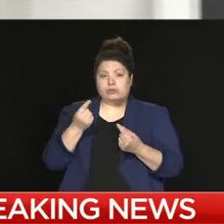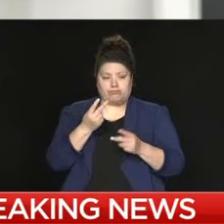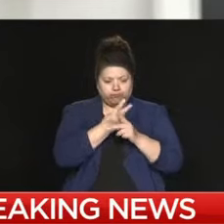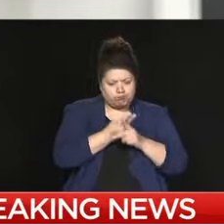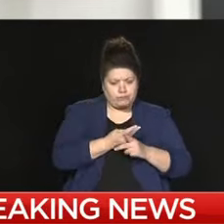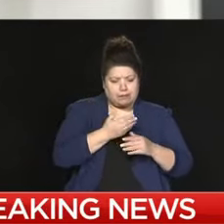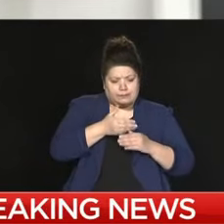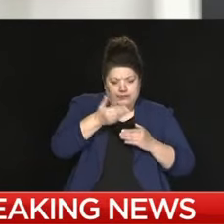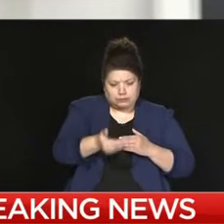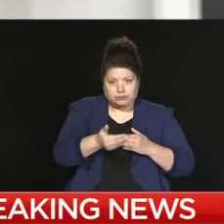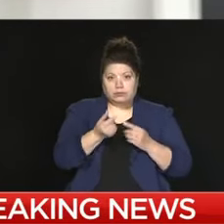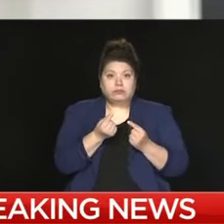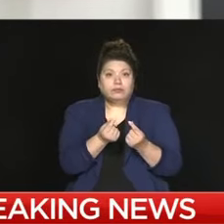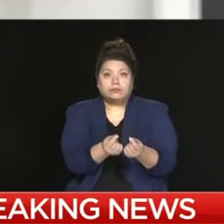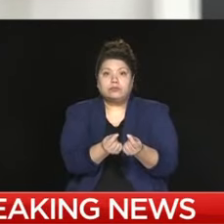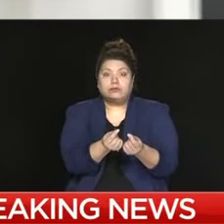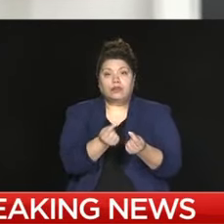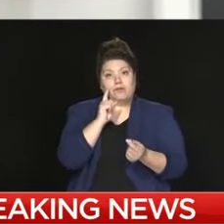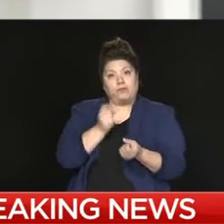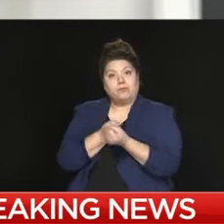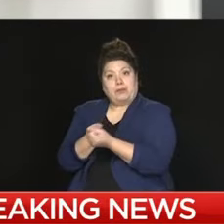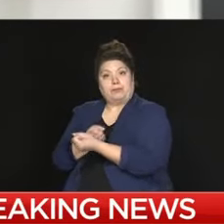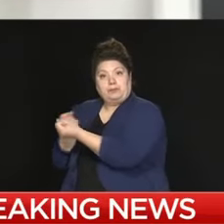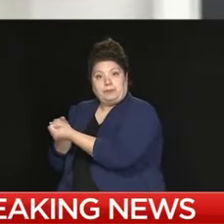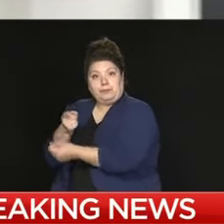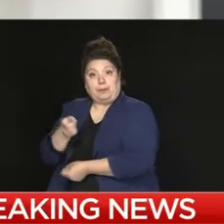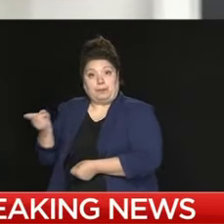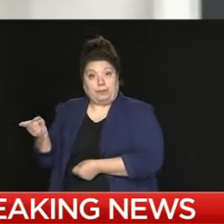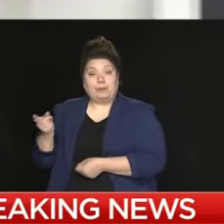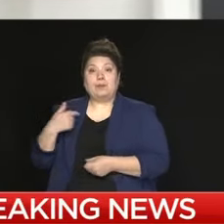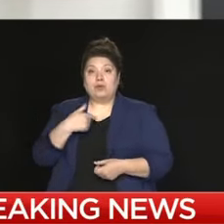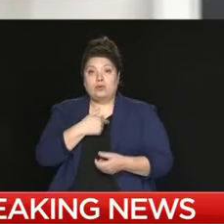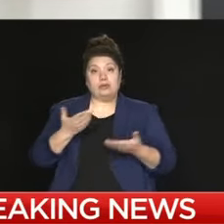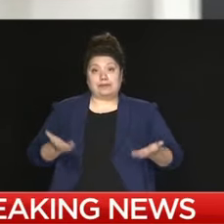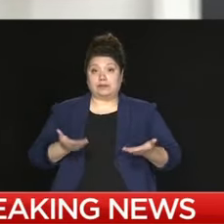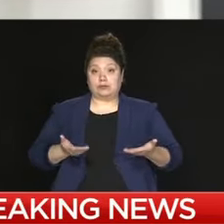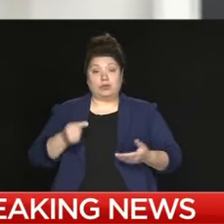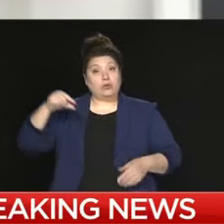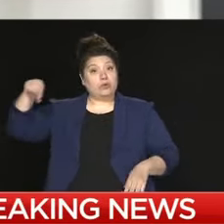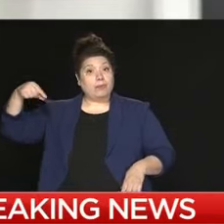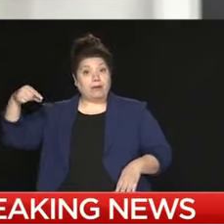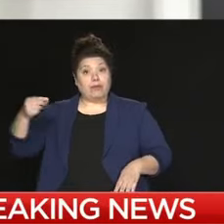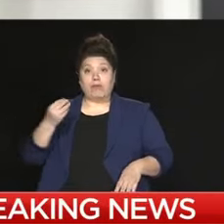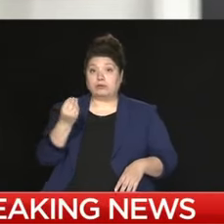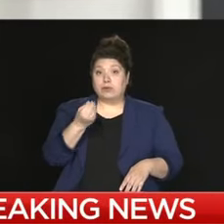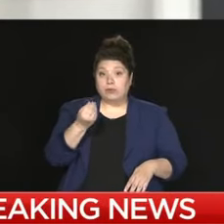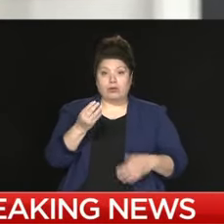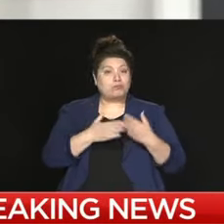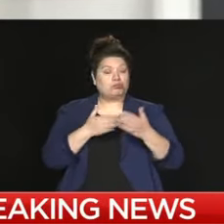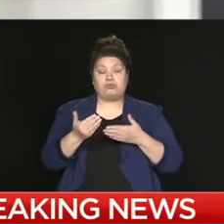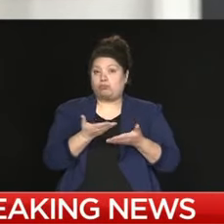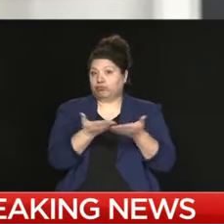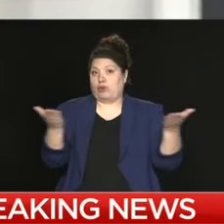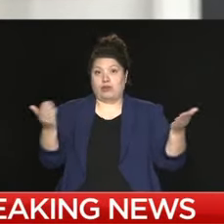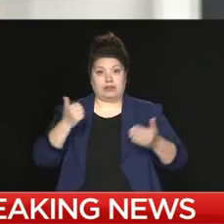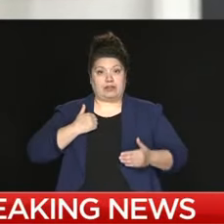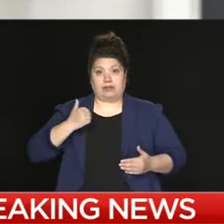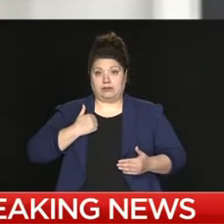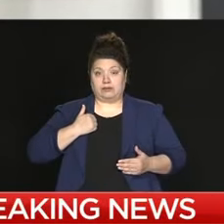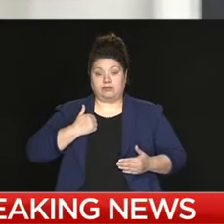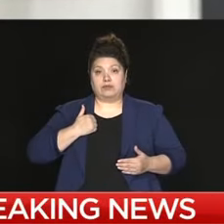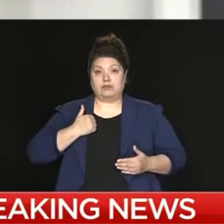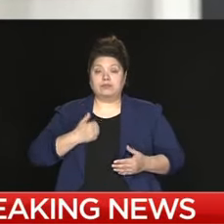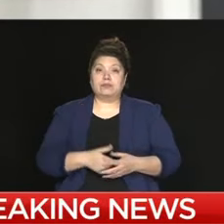steps. As I've said many times before, we will be there for Quebecers, Ontarians, and all Canadians during